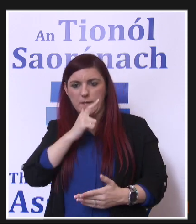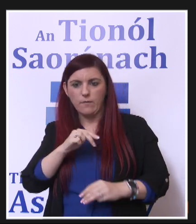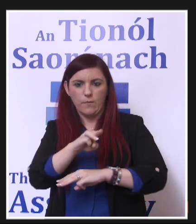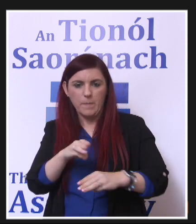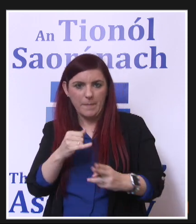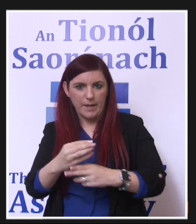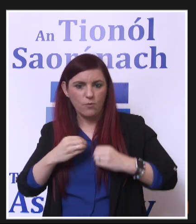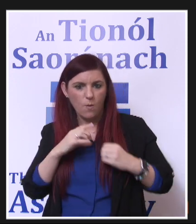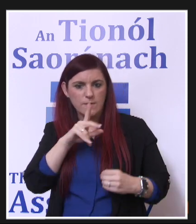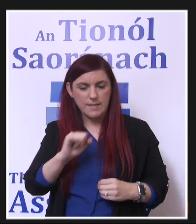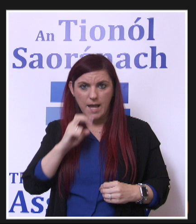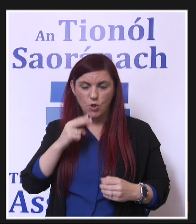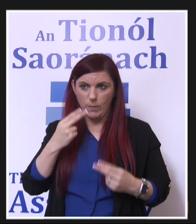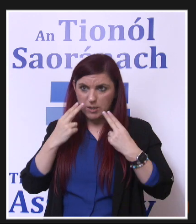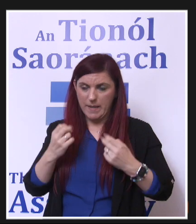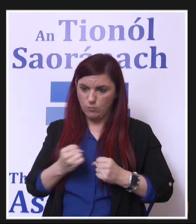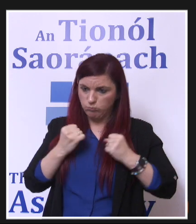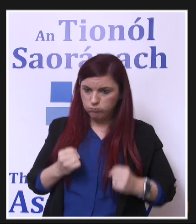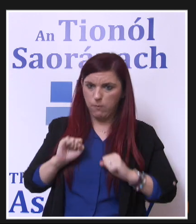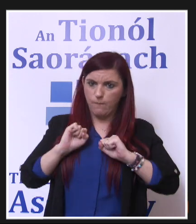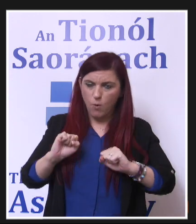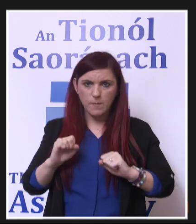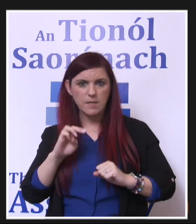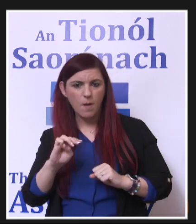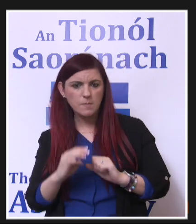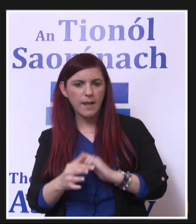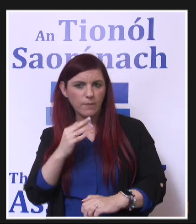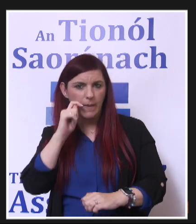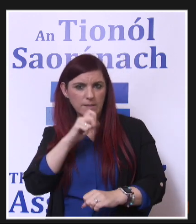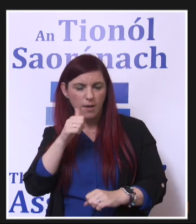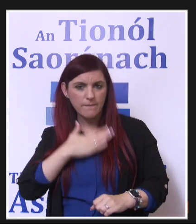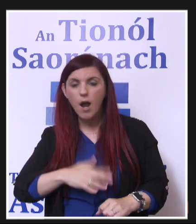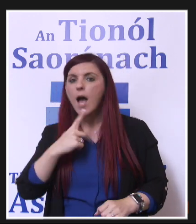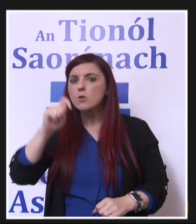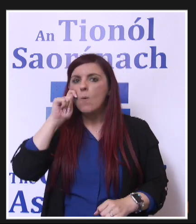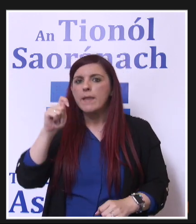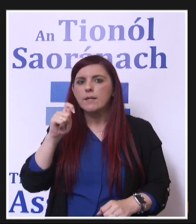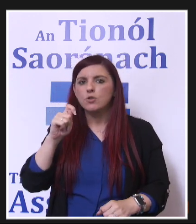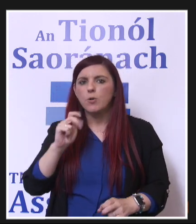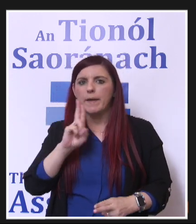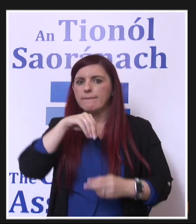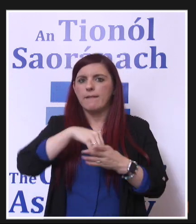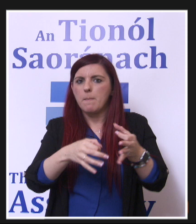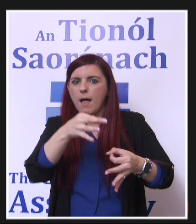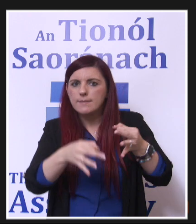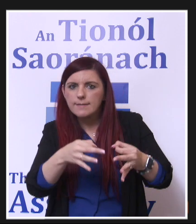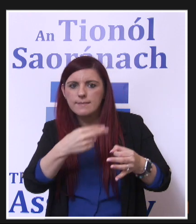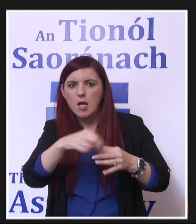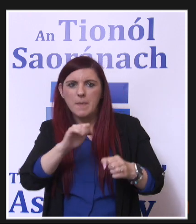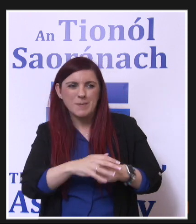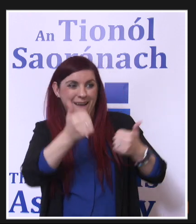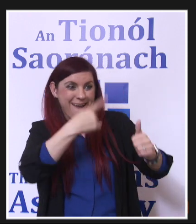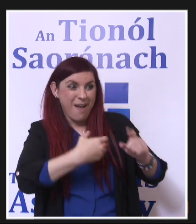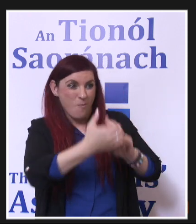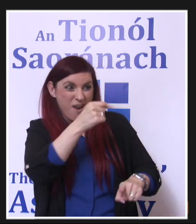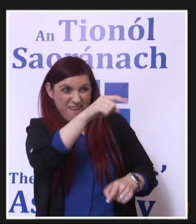do so as forcefully as you can if you think something is unfair. I don't think you should play politics in this role. I don't think you should go about point scoring every day, and I try not to